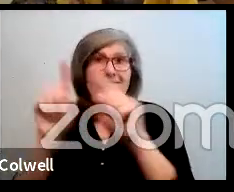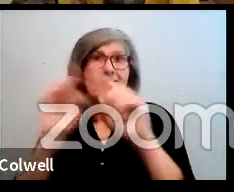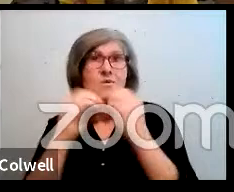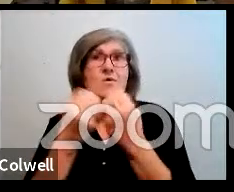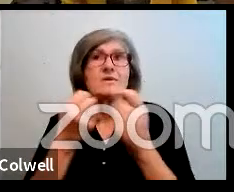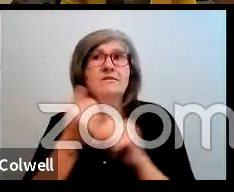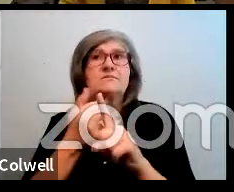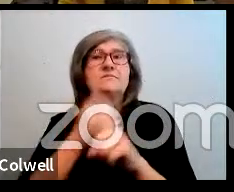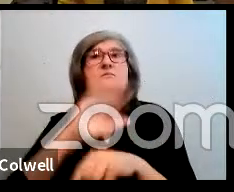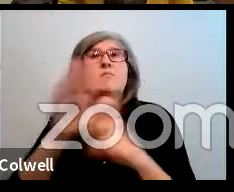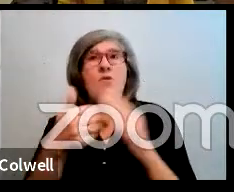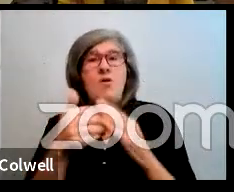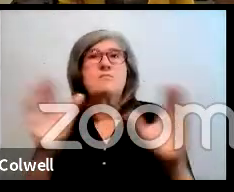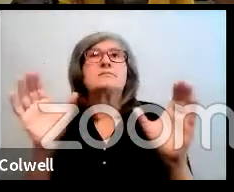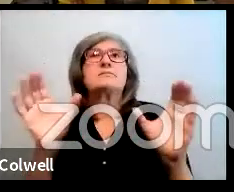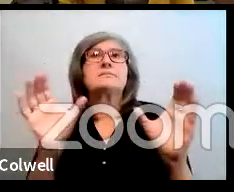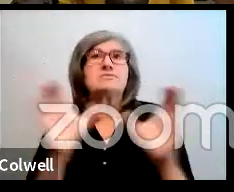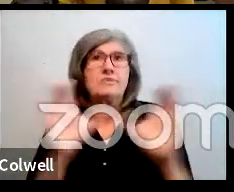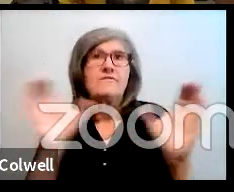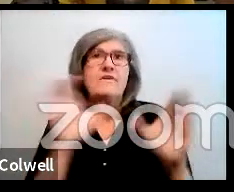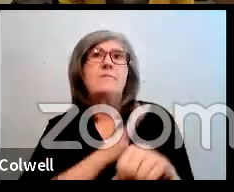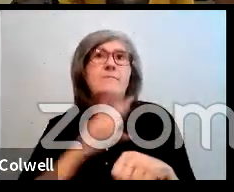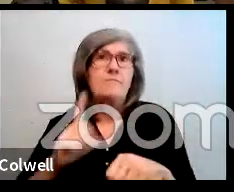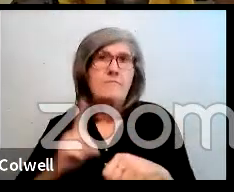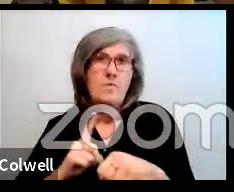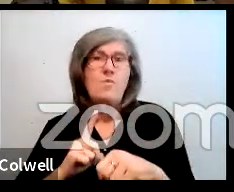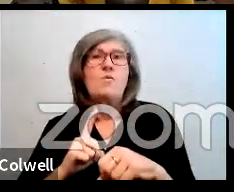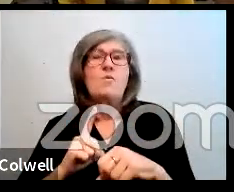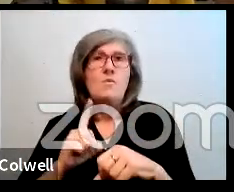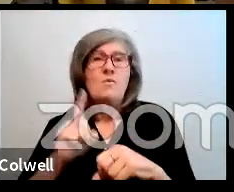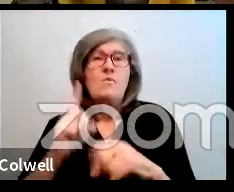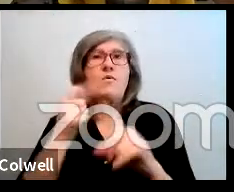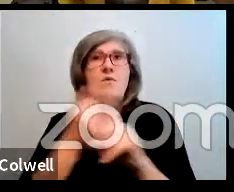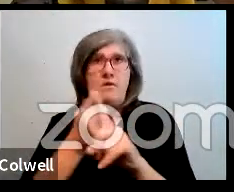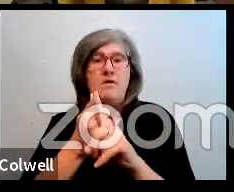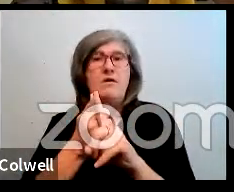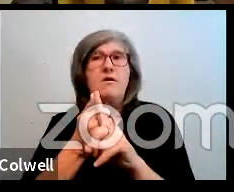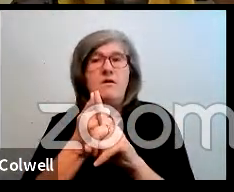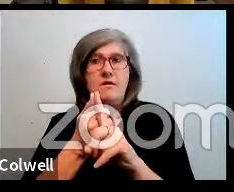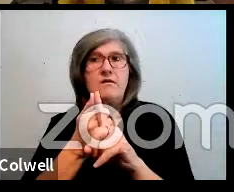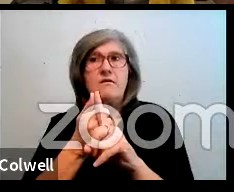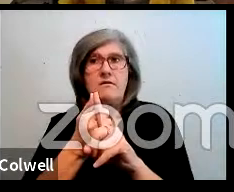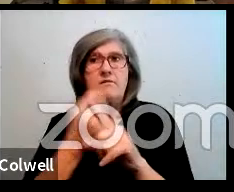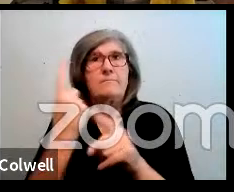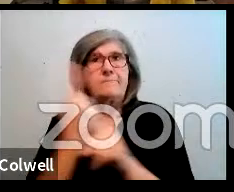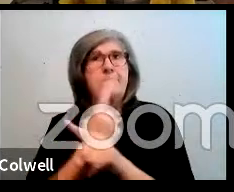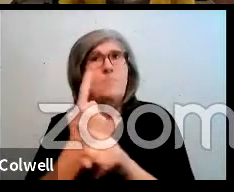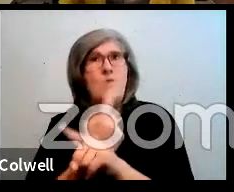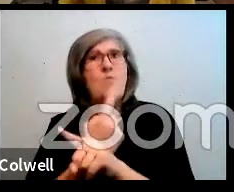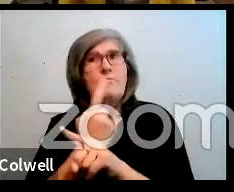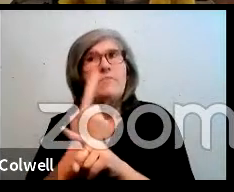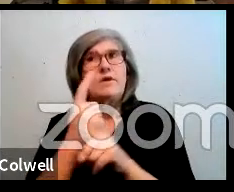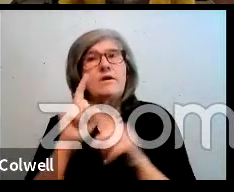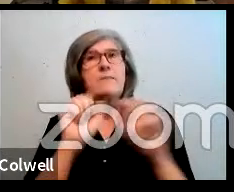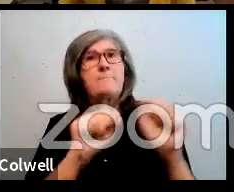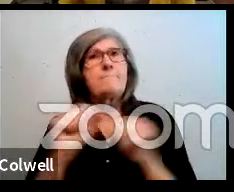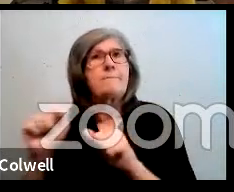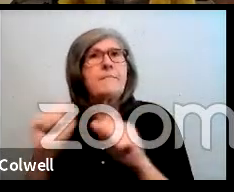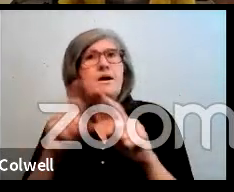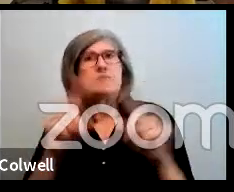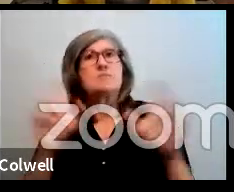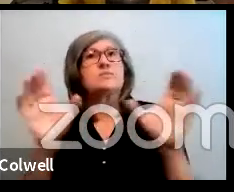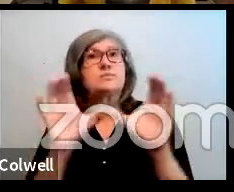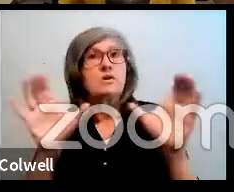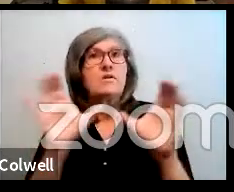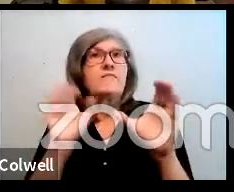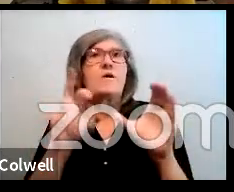are all certifying boards. And so they are in a position to certify or